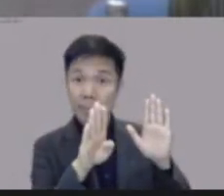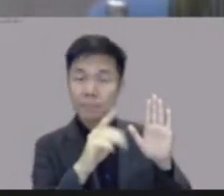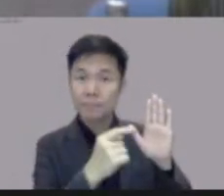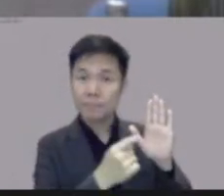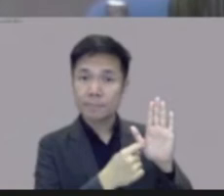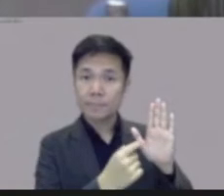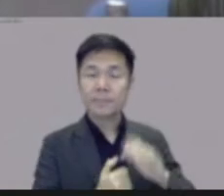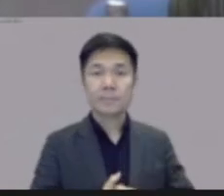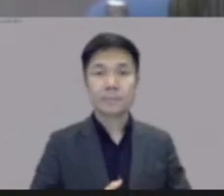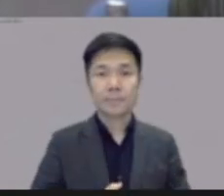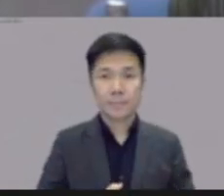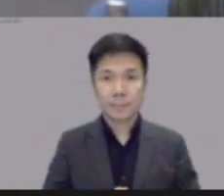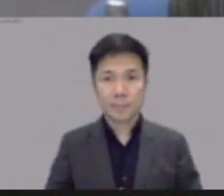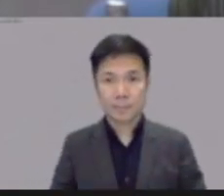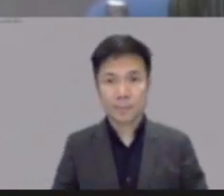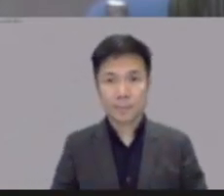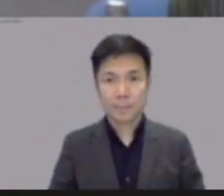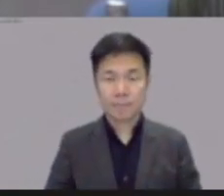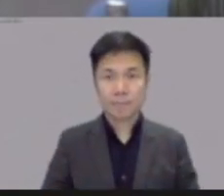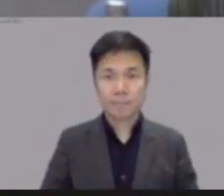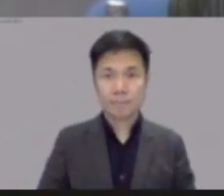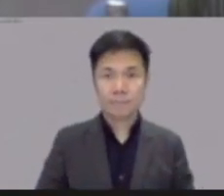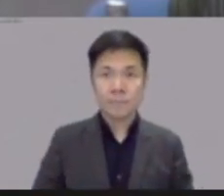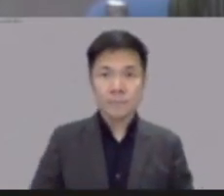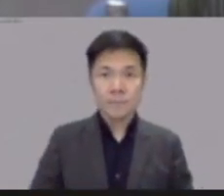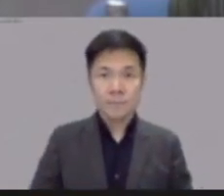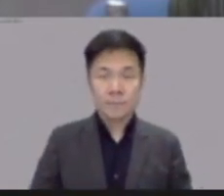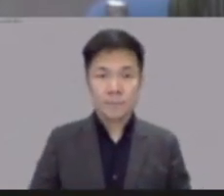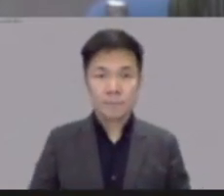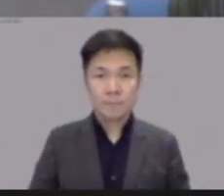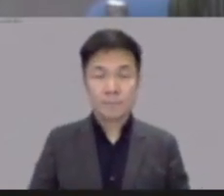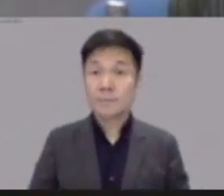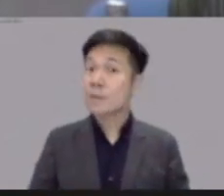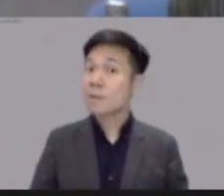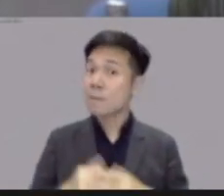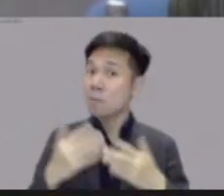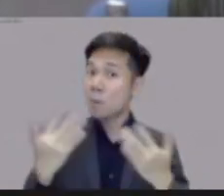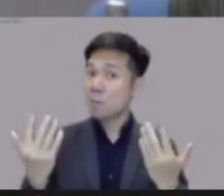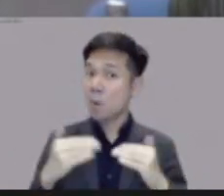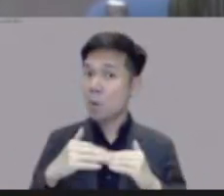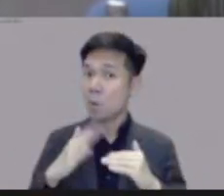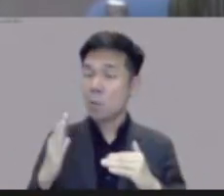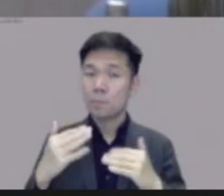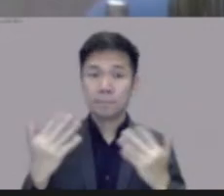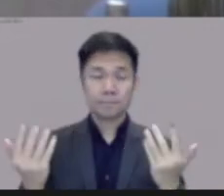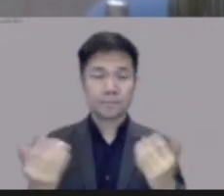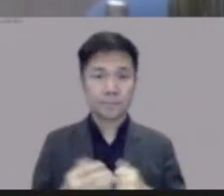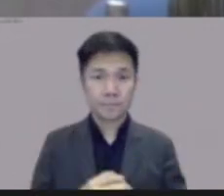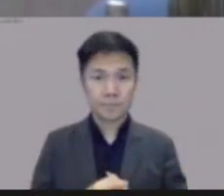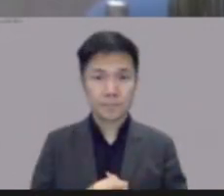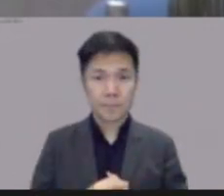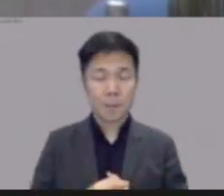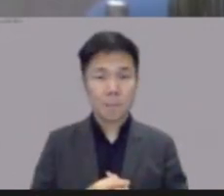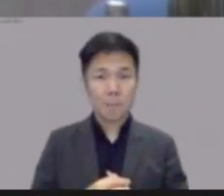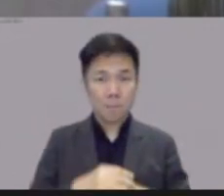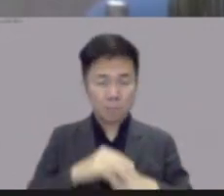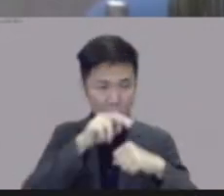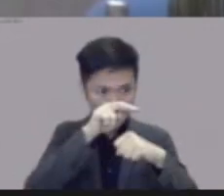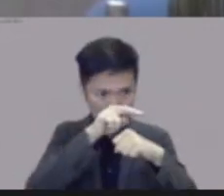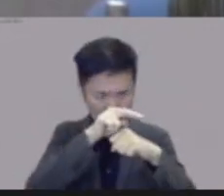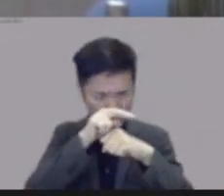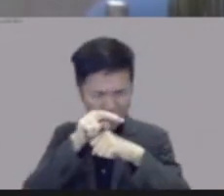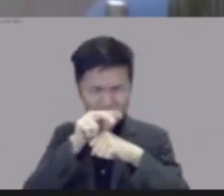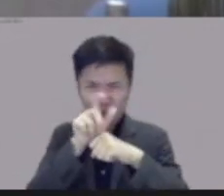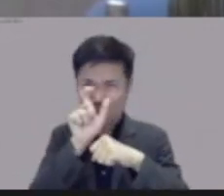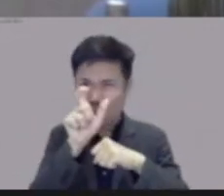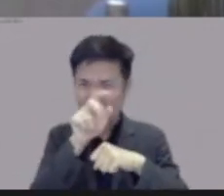regarding uh suggesting to delete them Monitor and